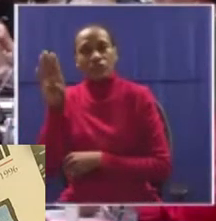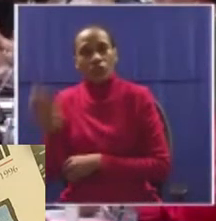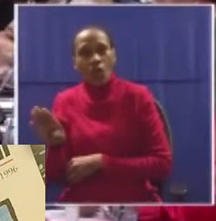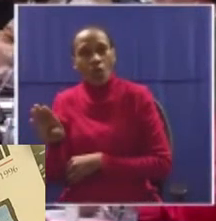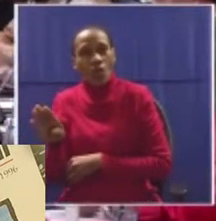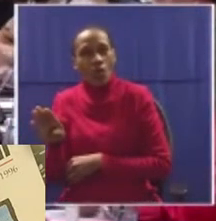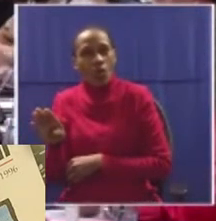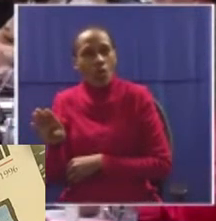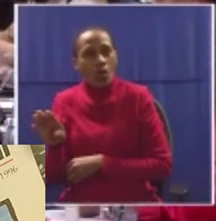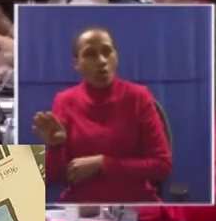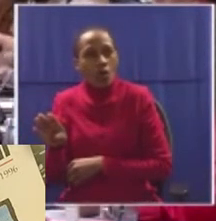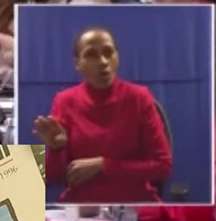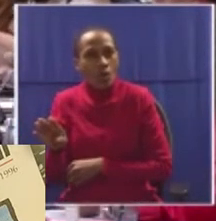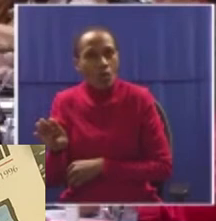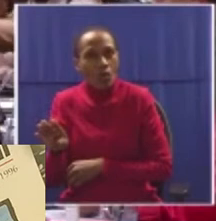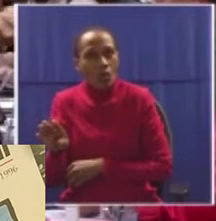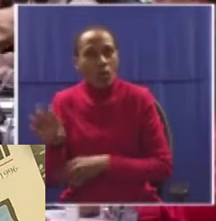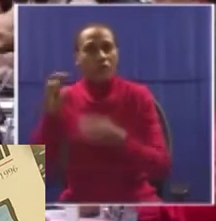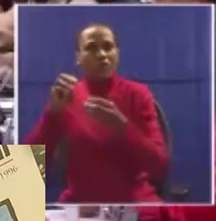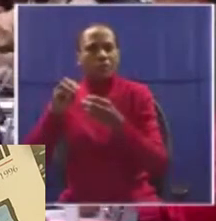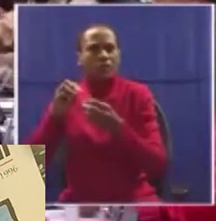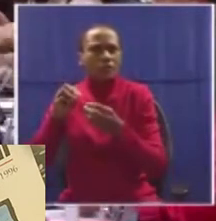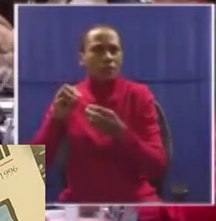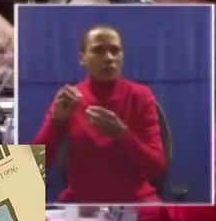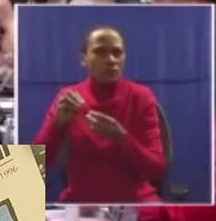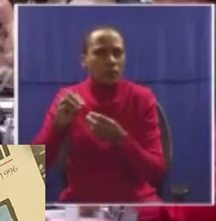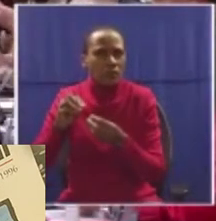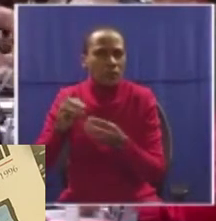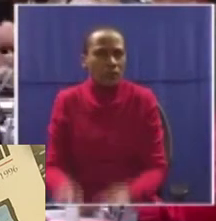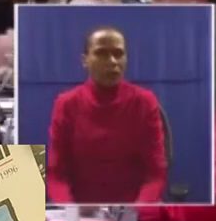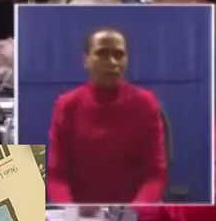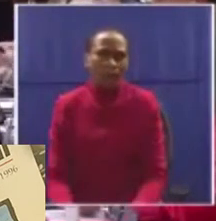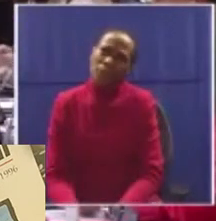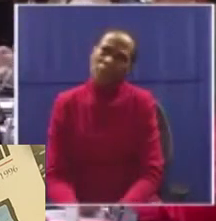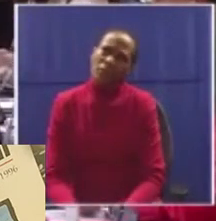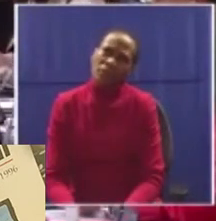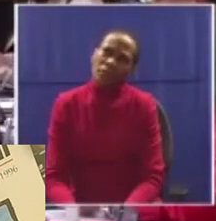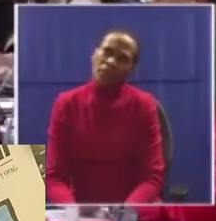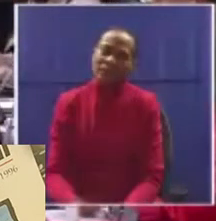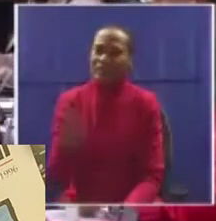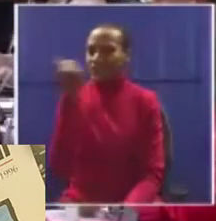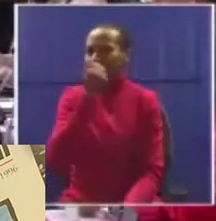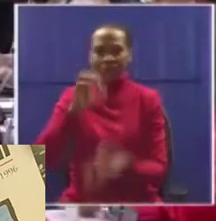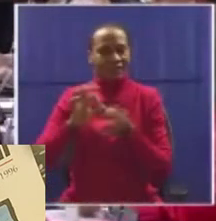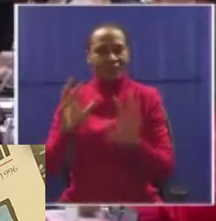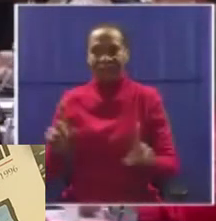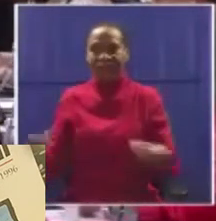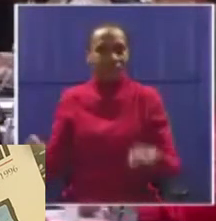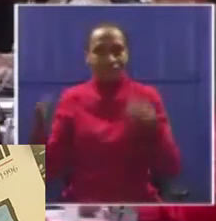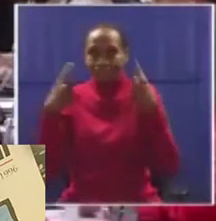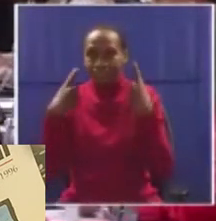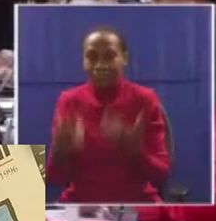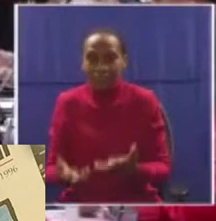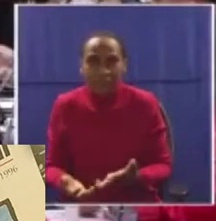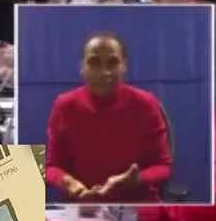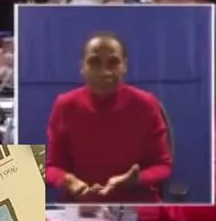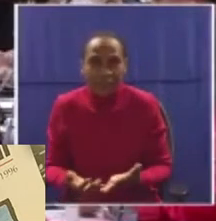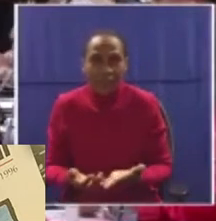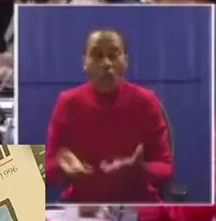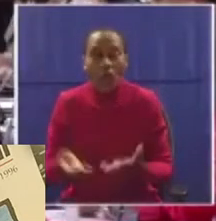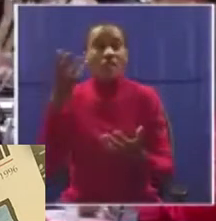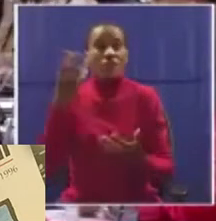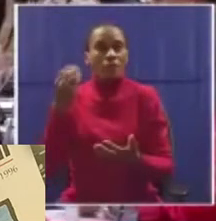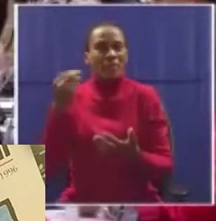of regulation of interception of communication and provision of communication related information